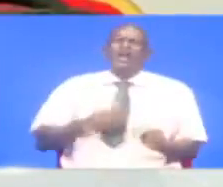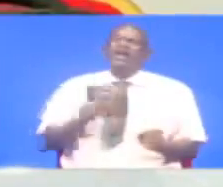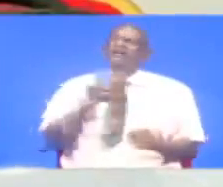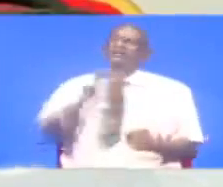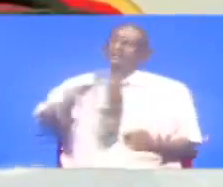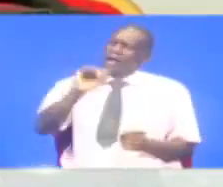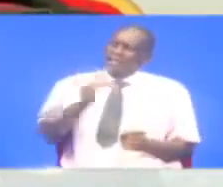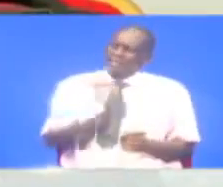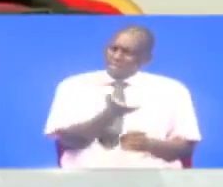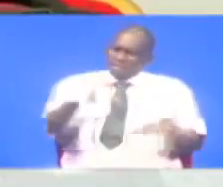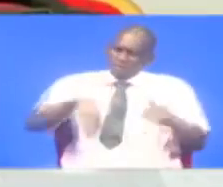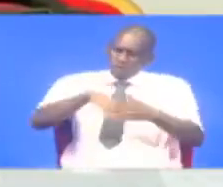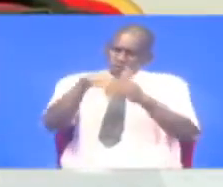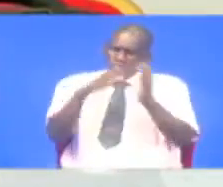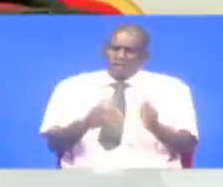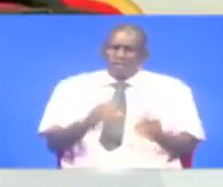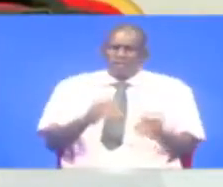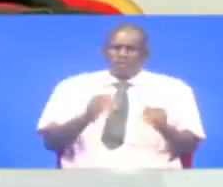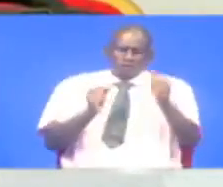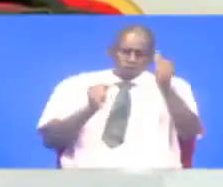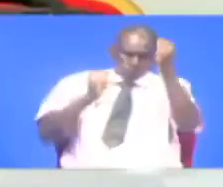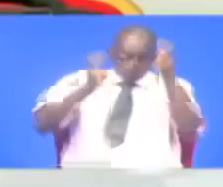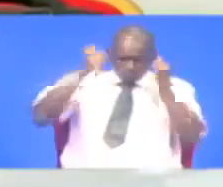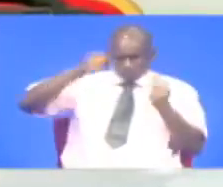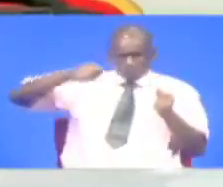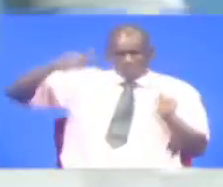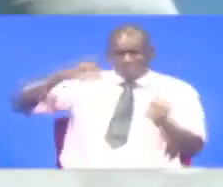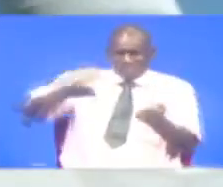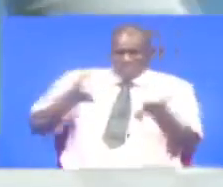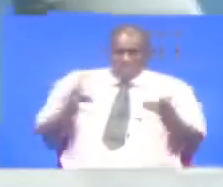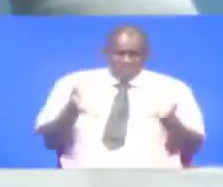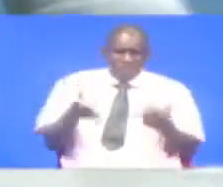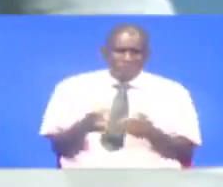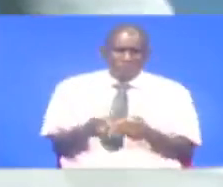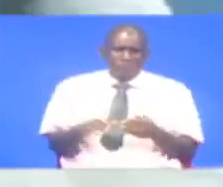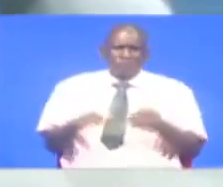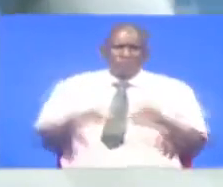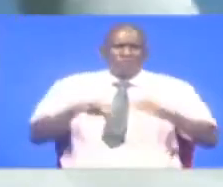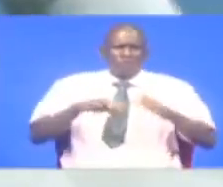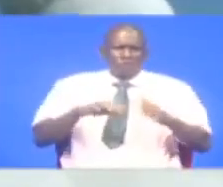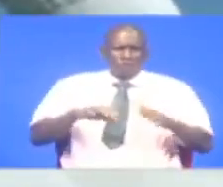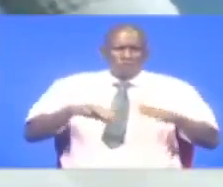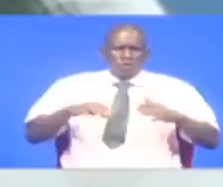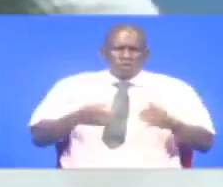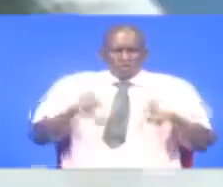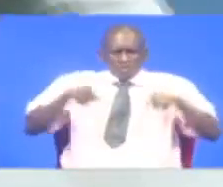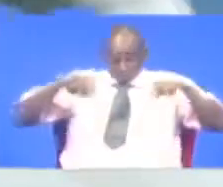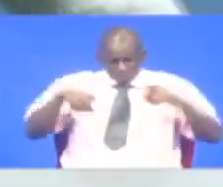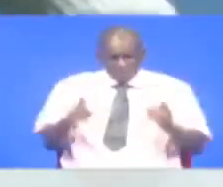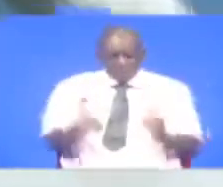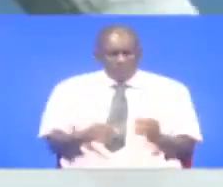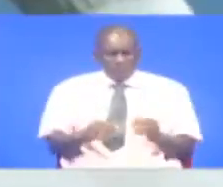hii current generation inaendelea saa hii au waweze kukaa chini